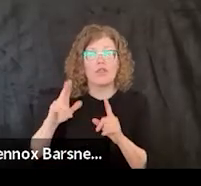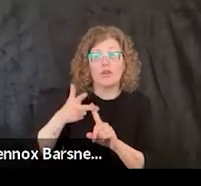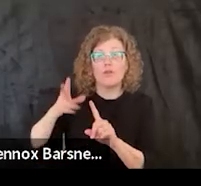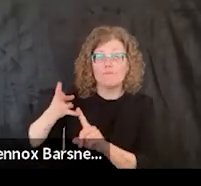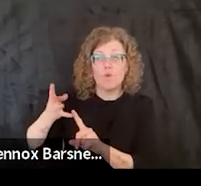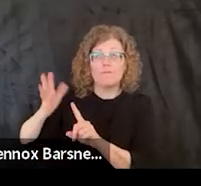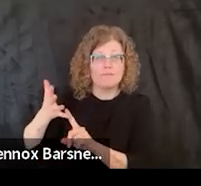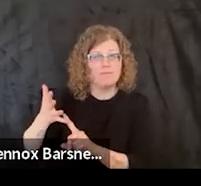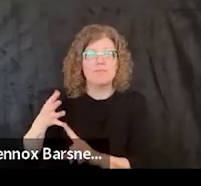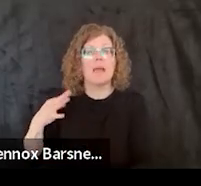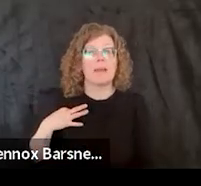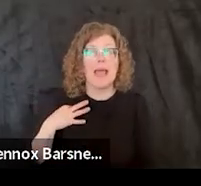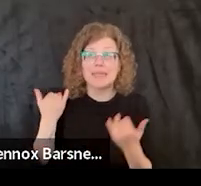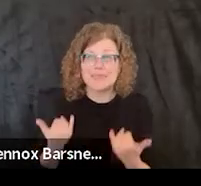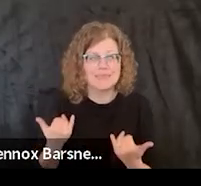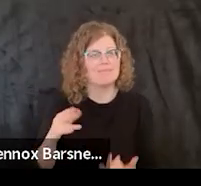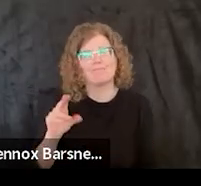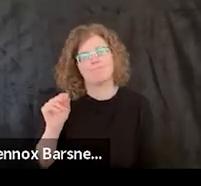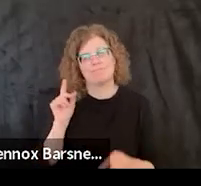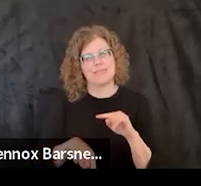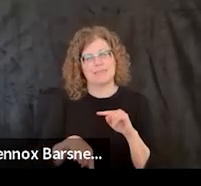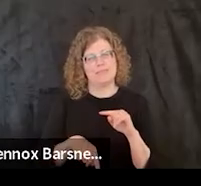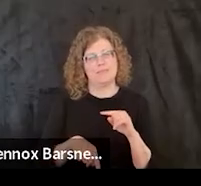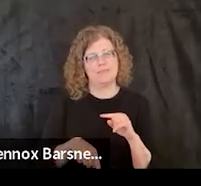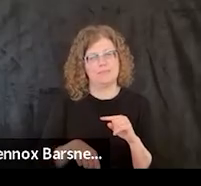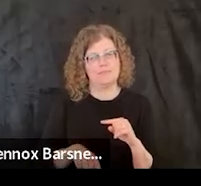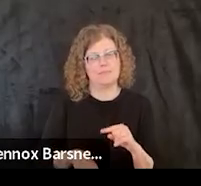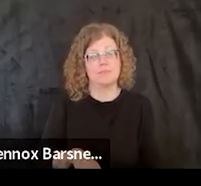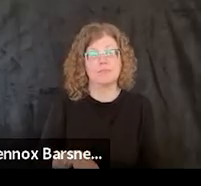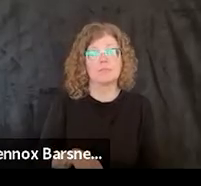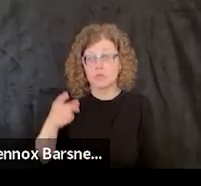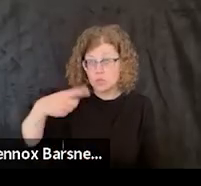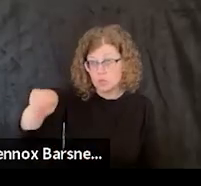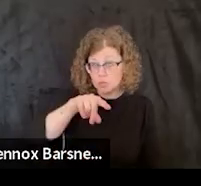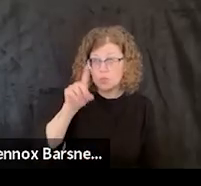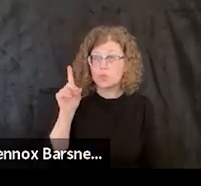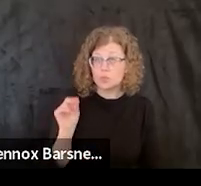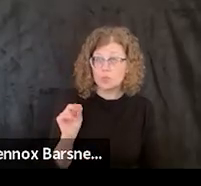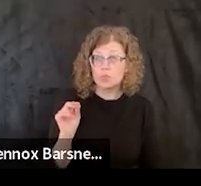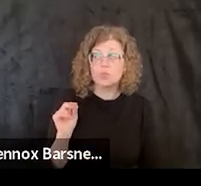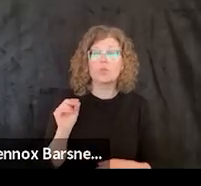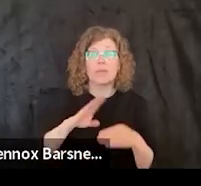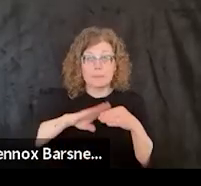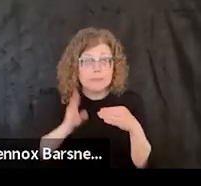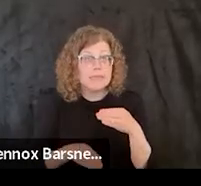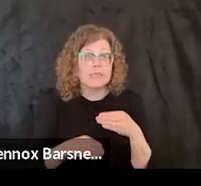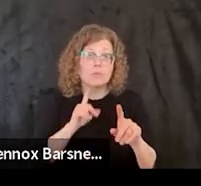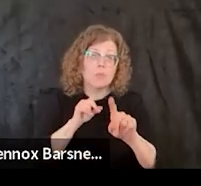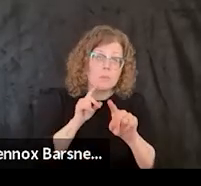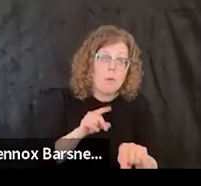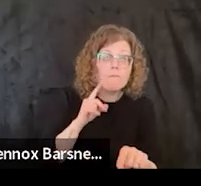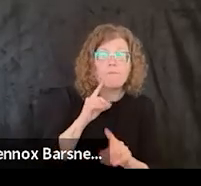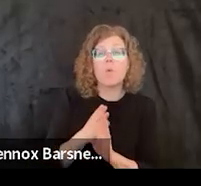deadline extension has been approved. So long as you've completed and submitted your report for a past grant, it is no